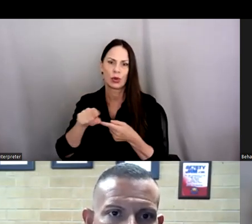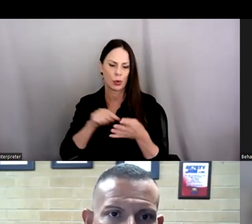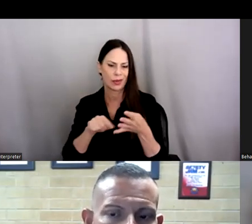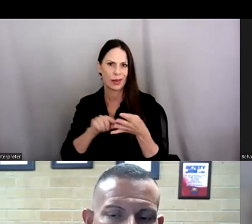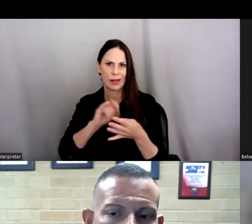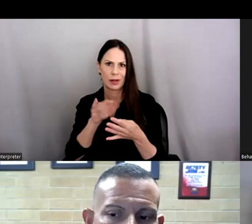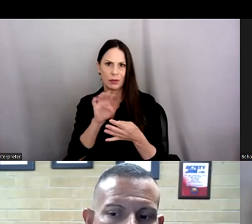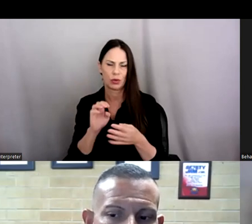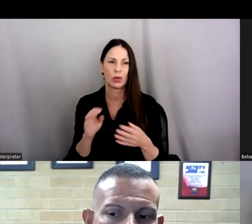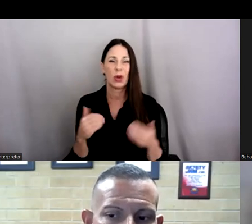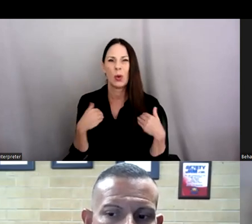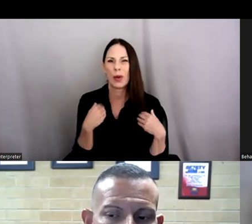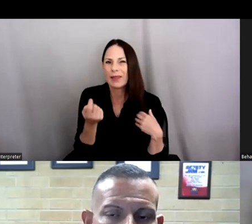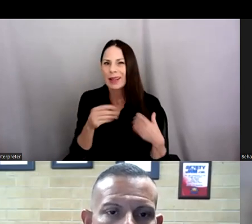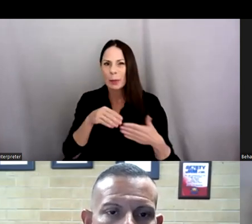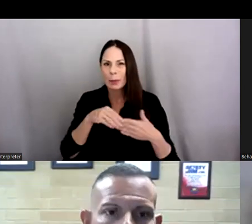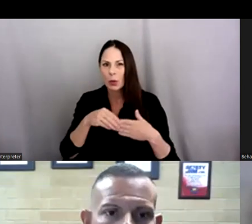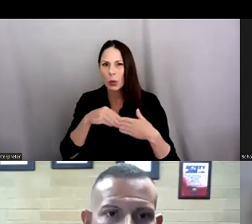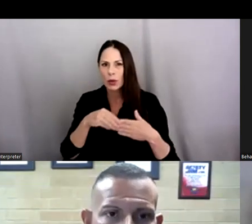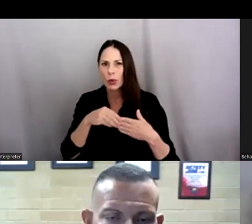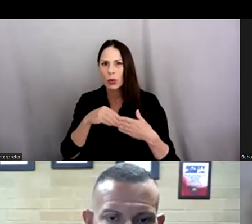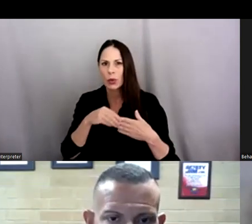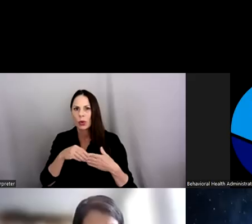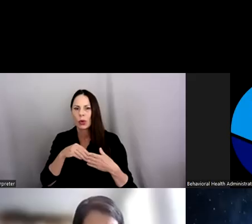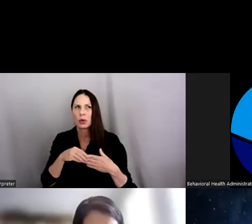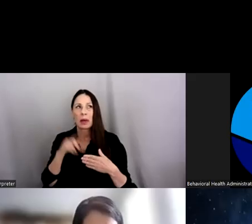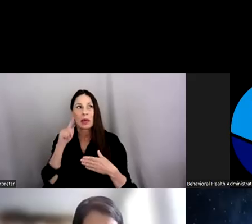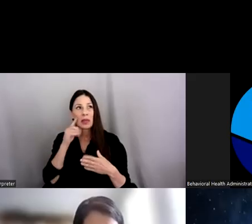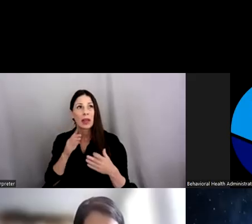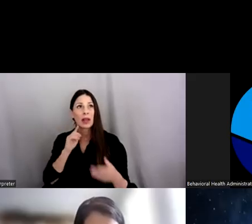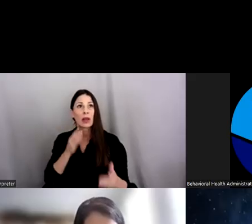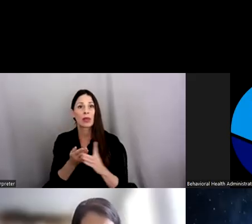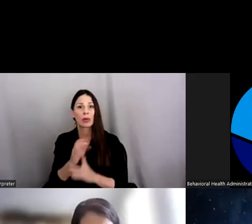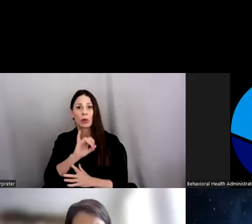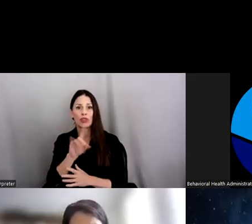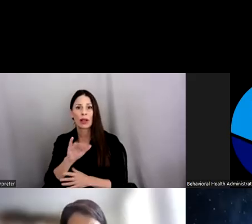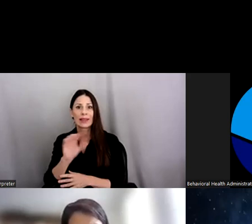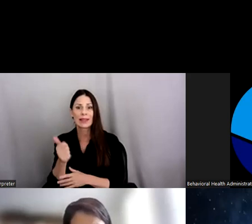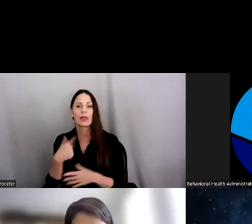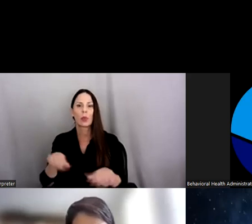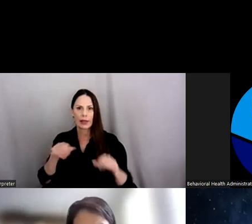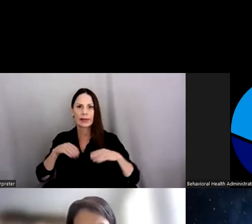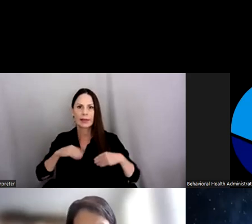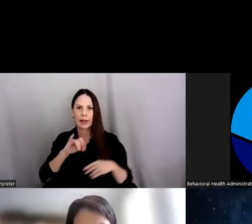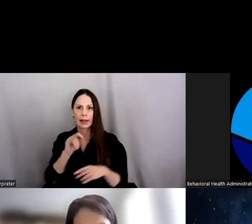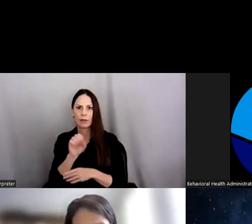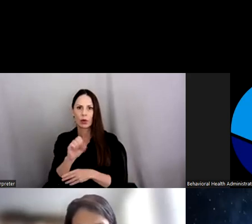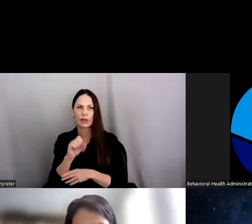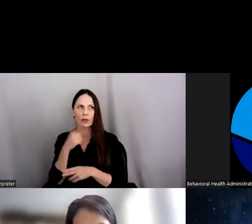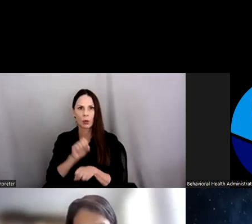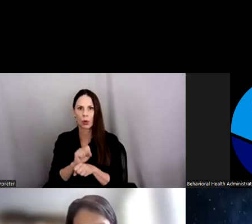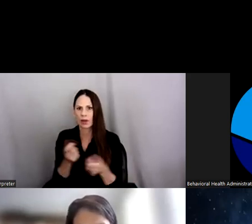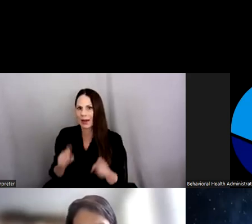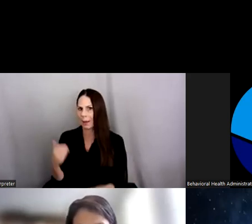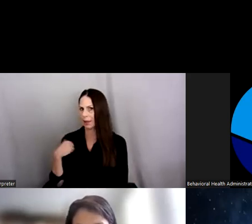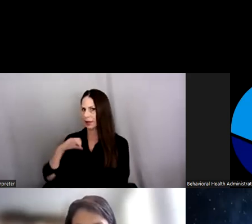bit of wiggle room there. Well, like through July 10th, we can kind of take invoices for work that happened in June. But a lot